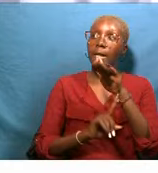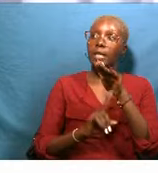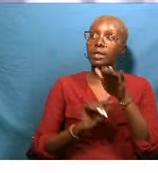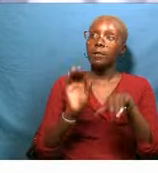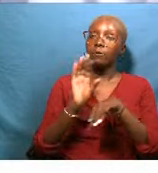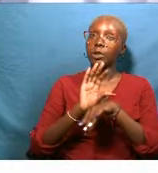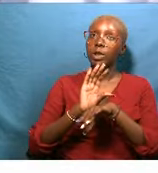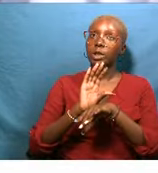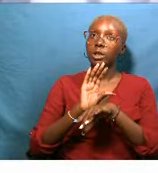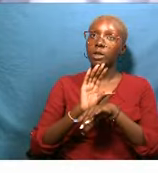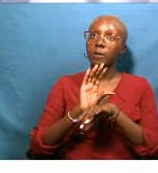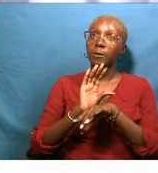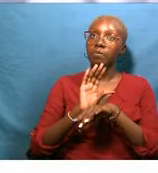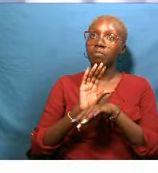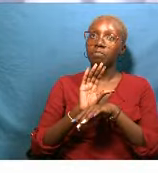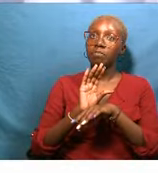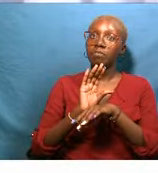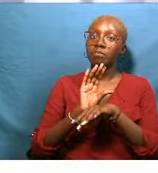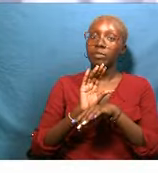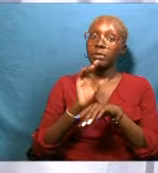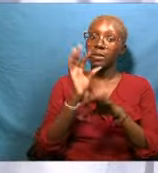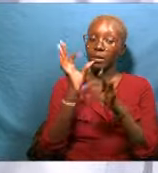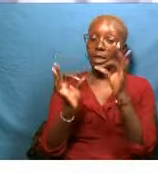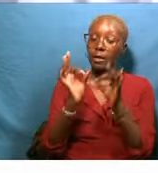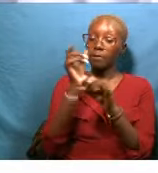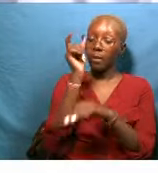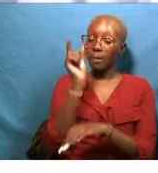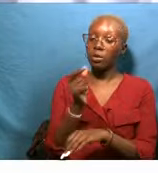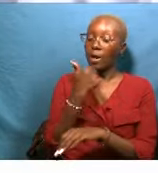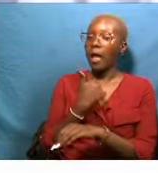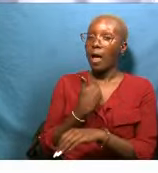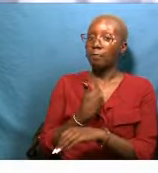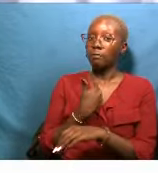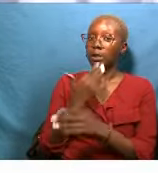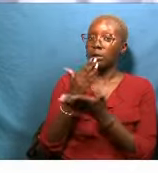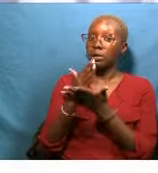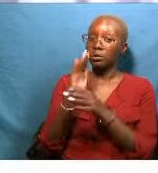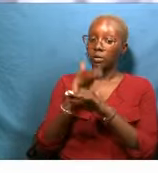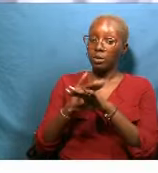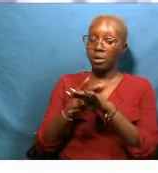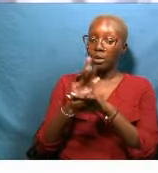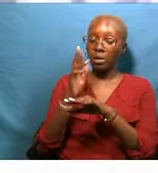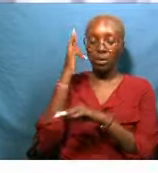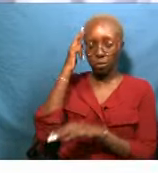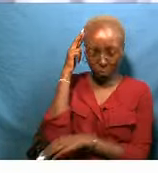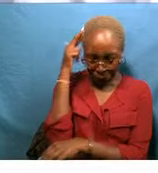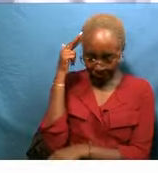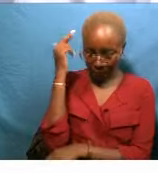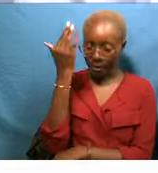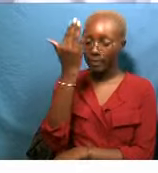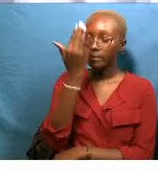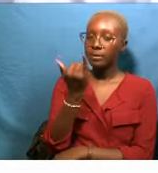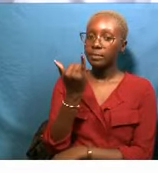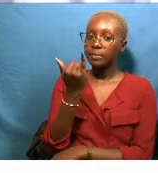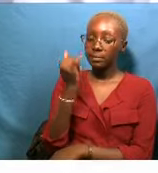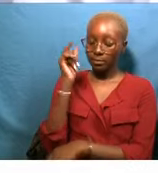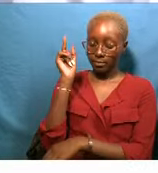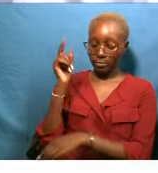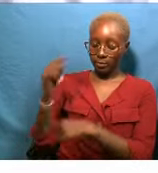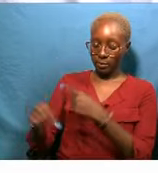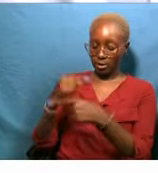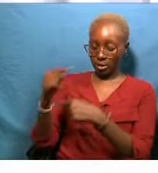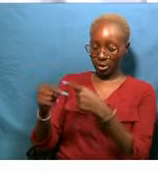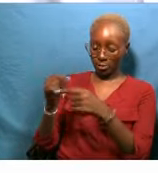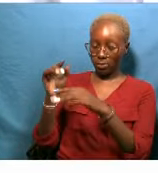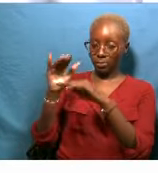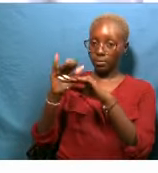church. Nevertheless, if anyone has any just cause as to why we should not proceed and